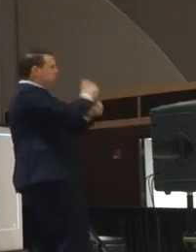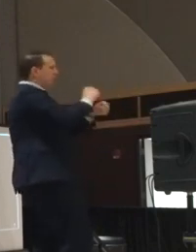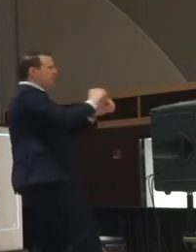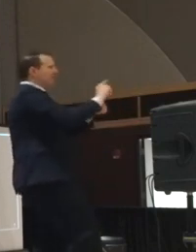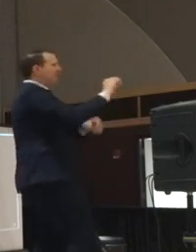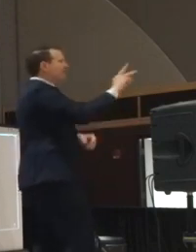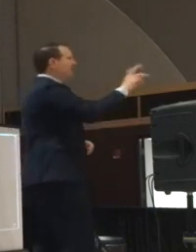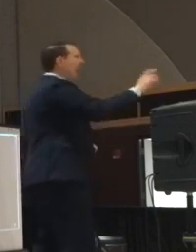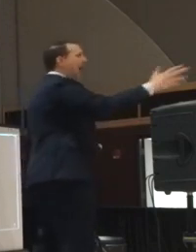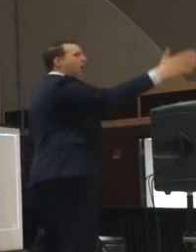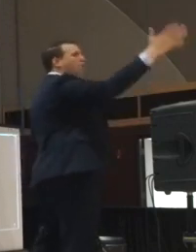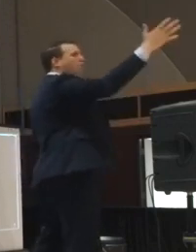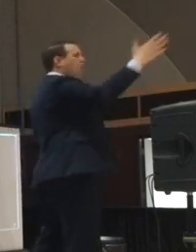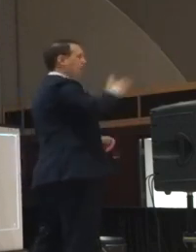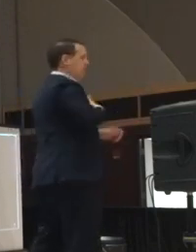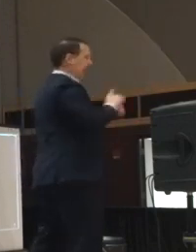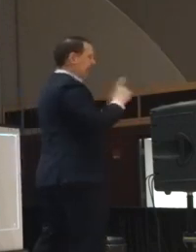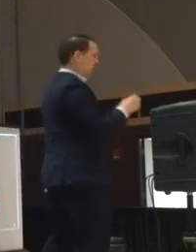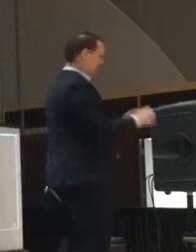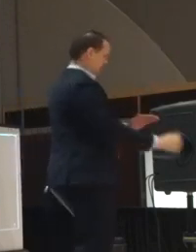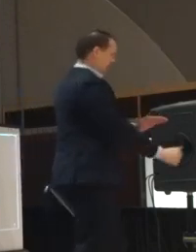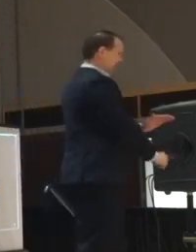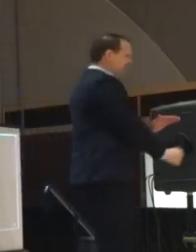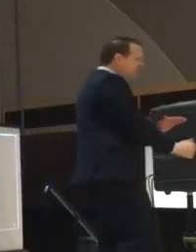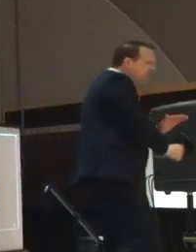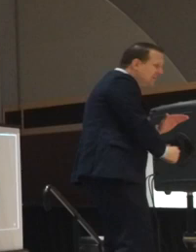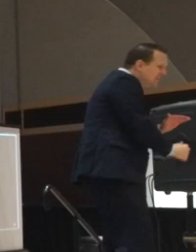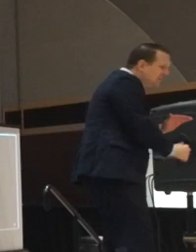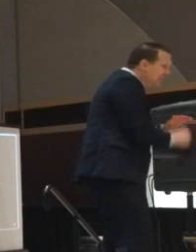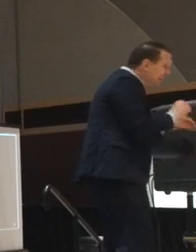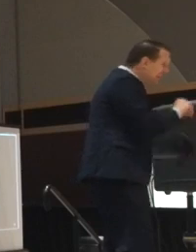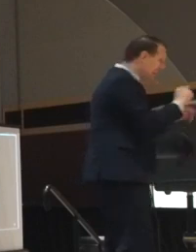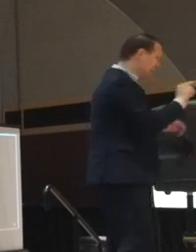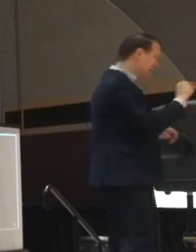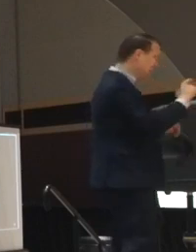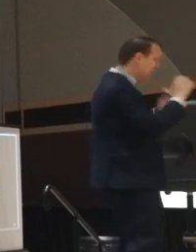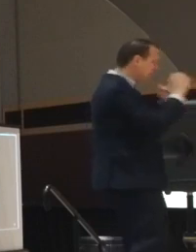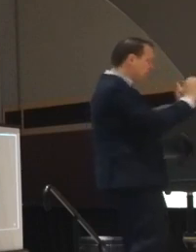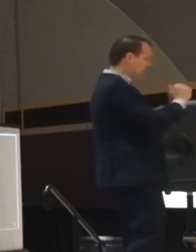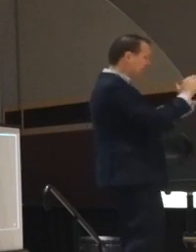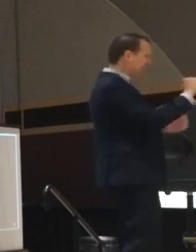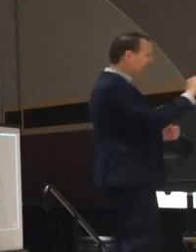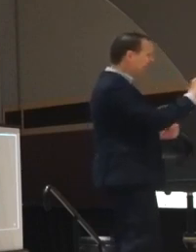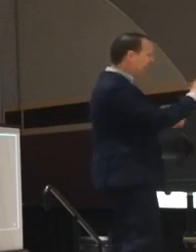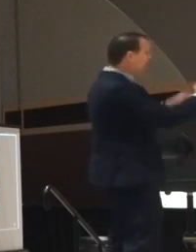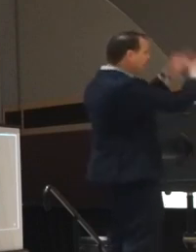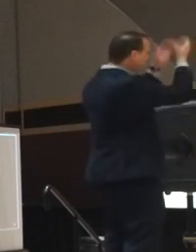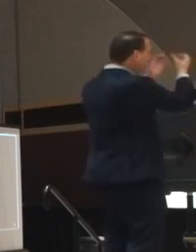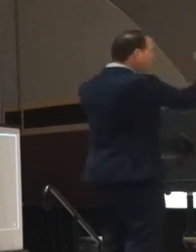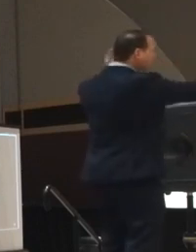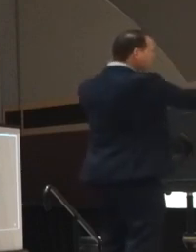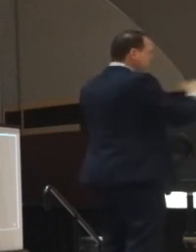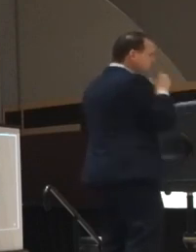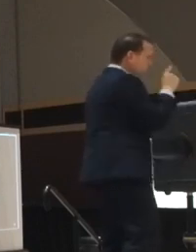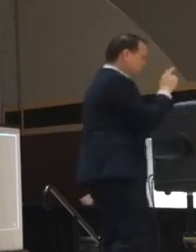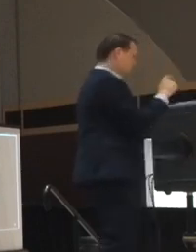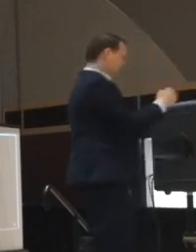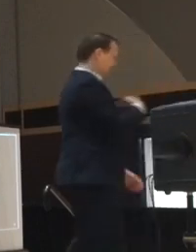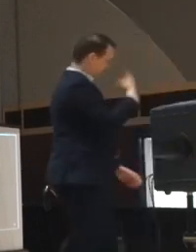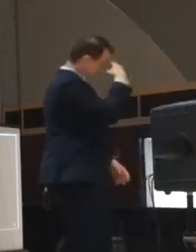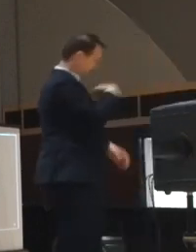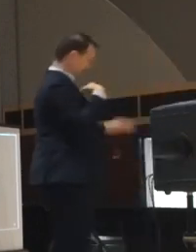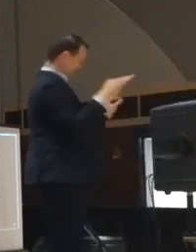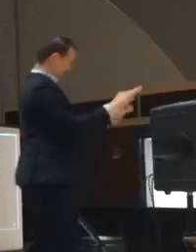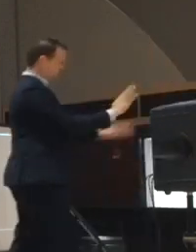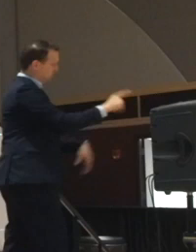tower, and my department stuck in the basement in a tunnel with cable trays. Don't treat us this way.